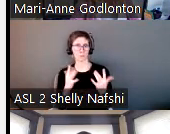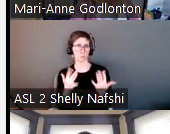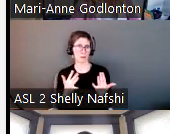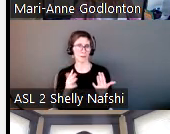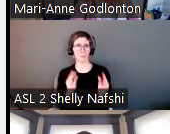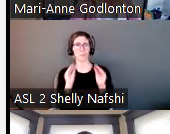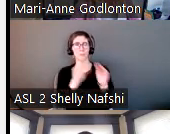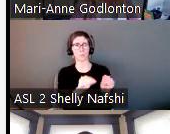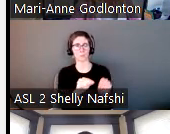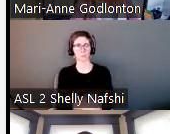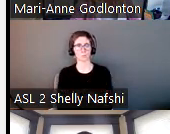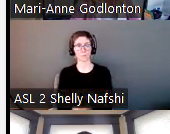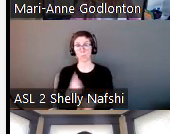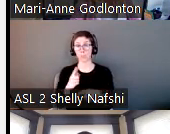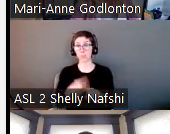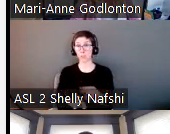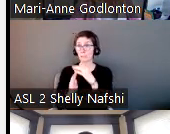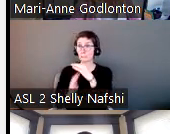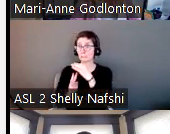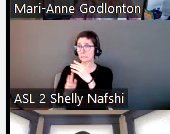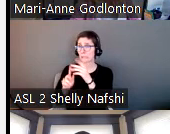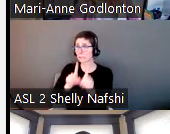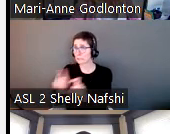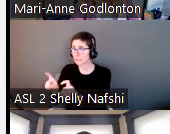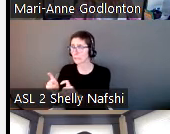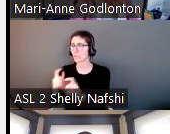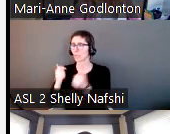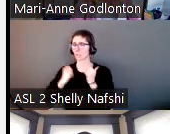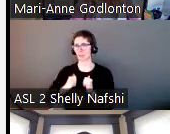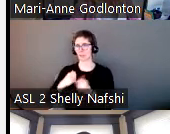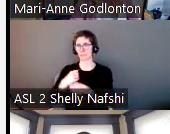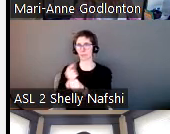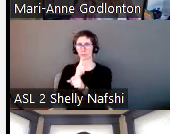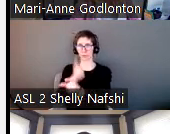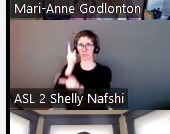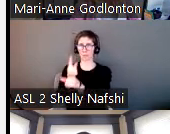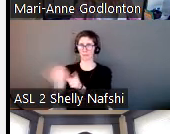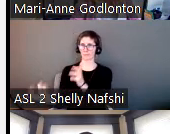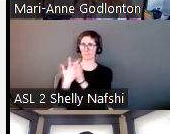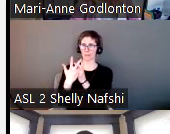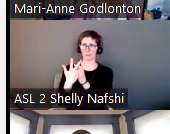intake process to ensure we're targeting the right audience, but that can be challenging.